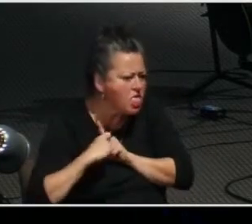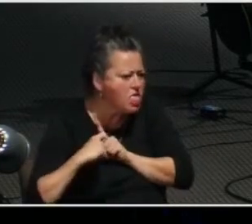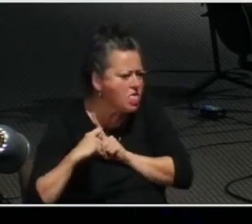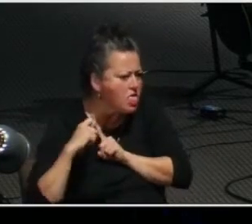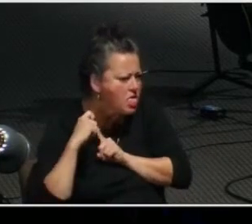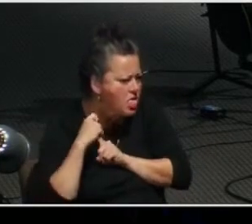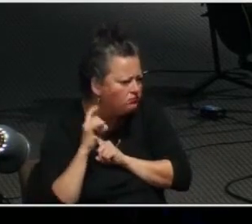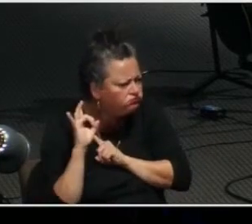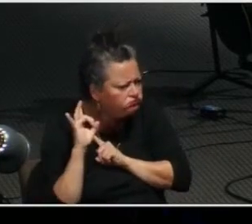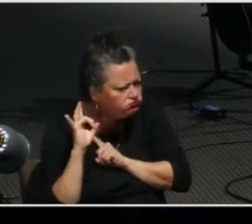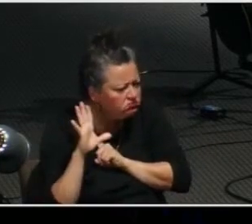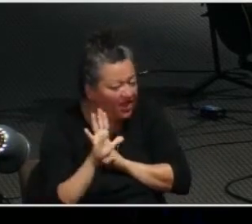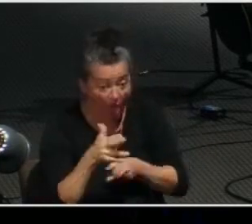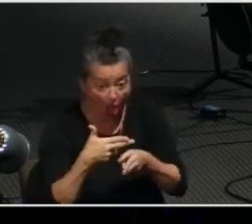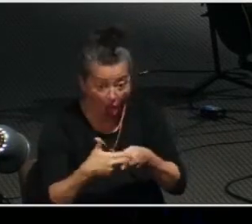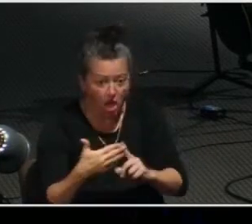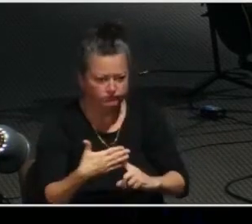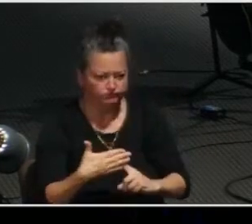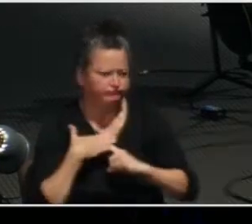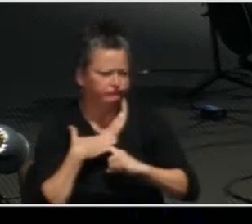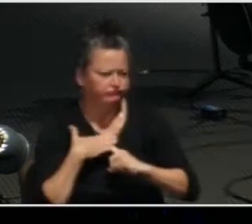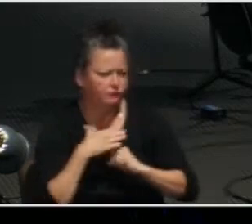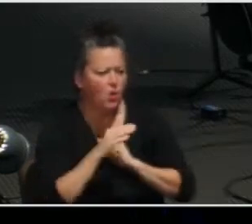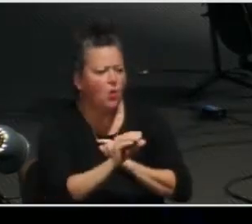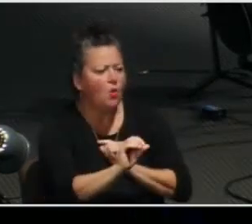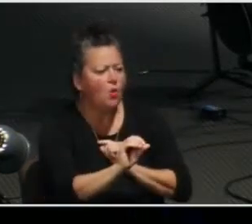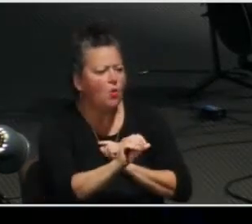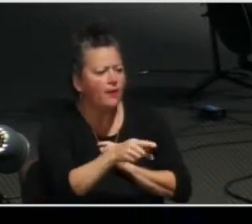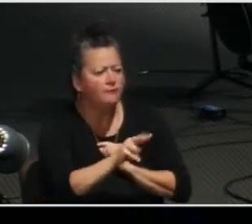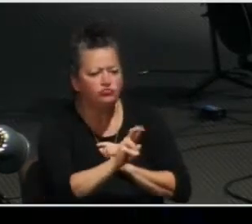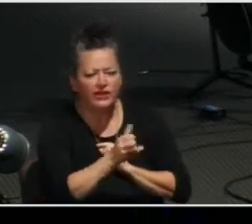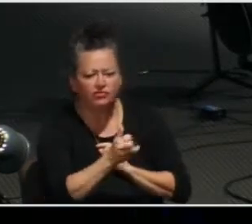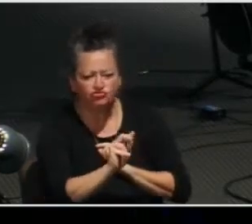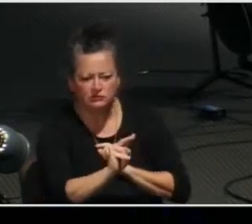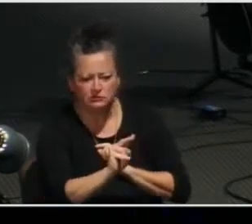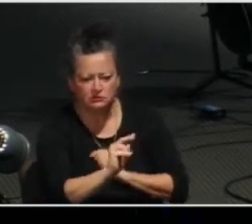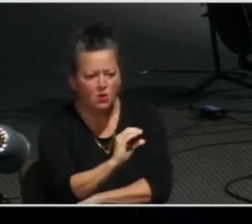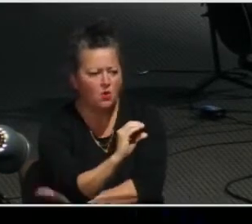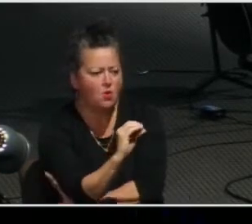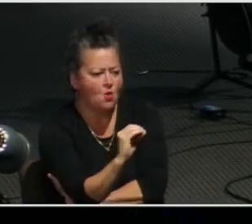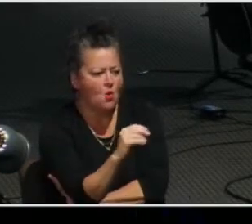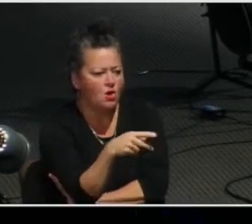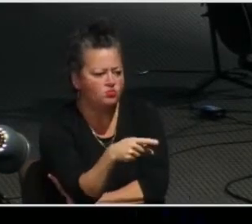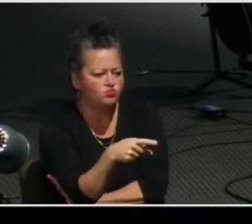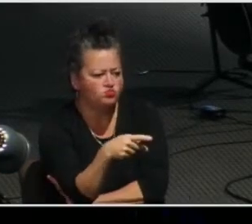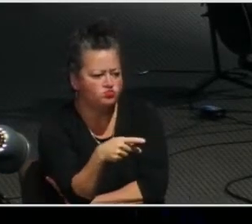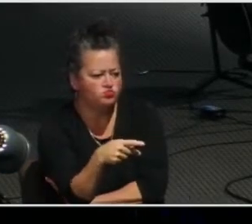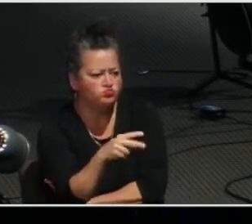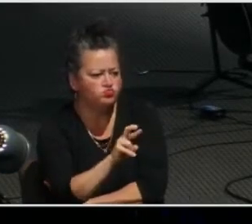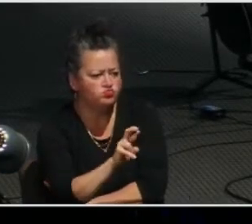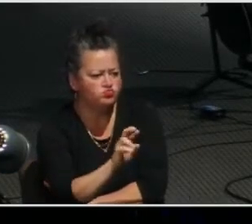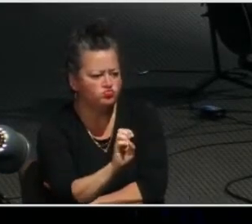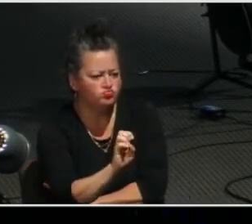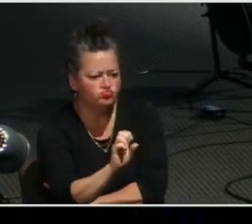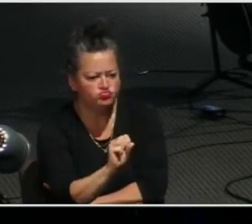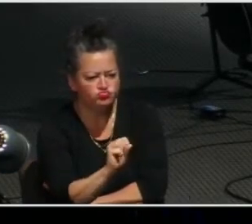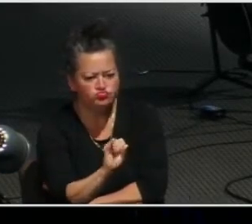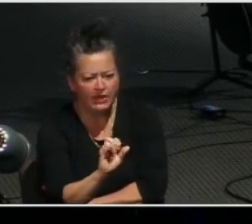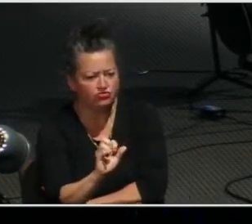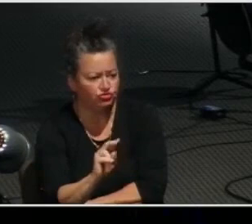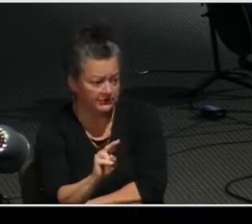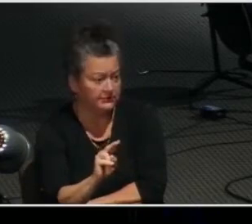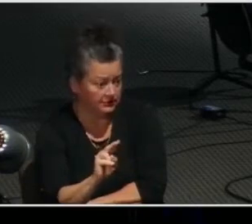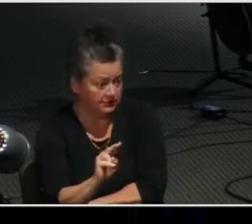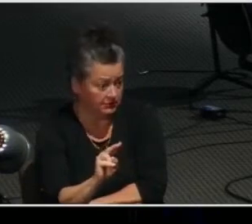type of oppression. And oppression is prolonged, cruel, or unjust